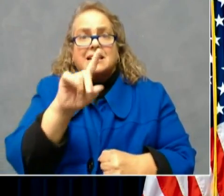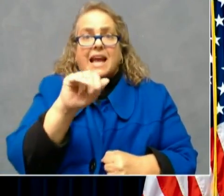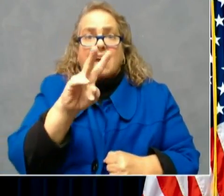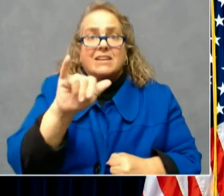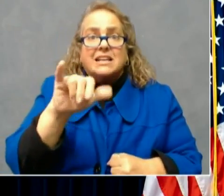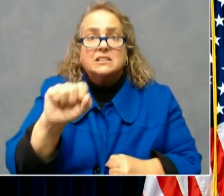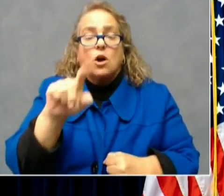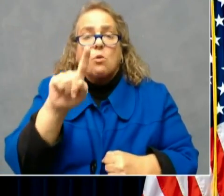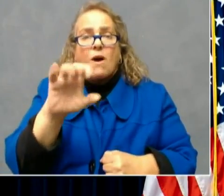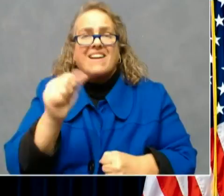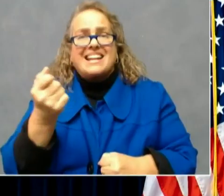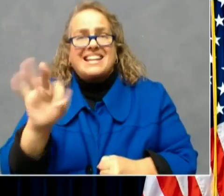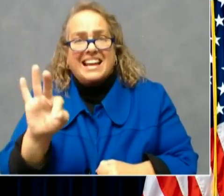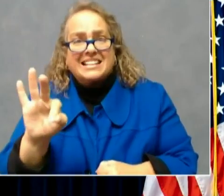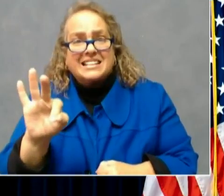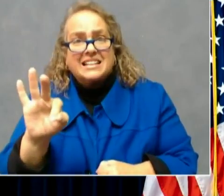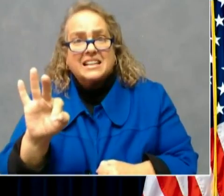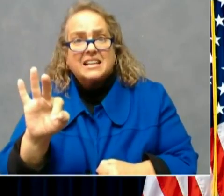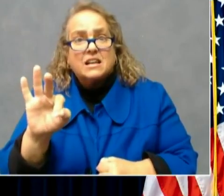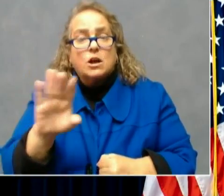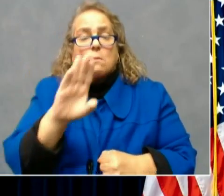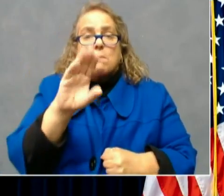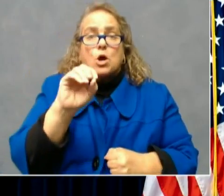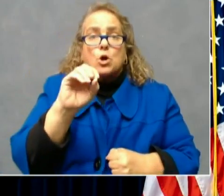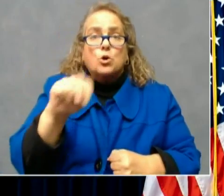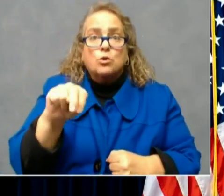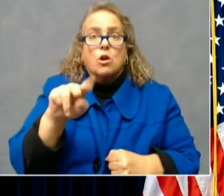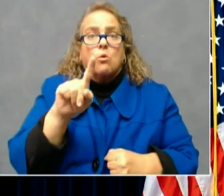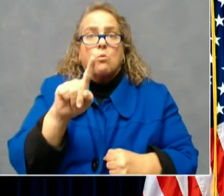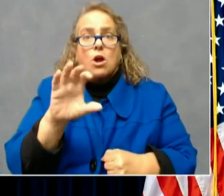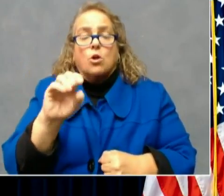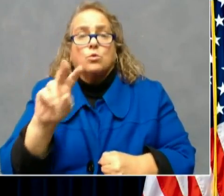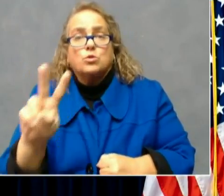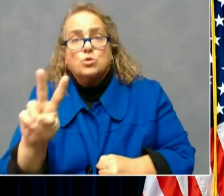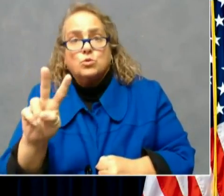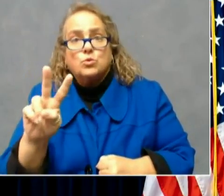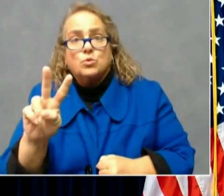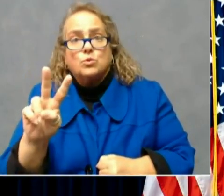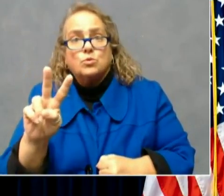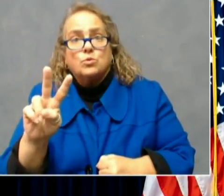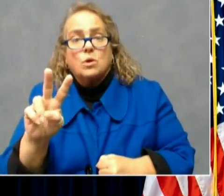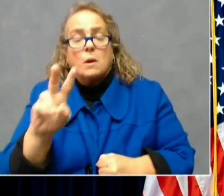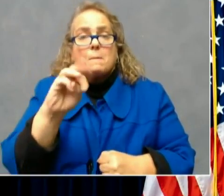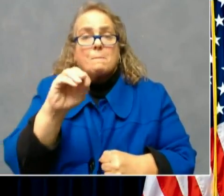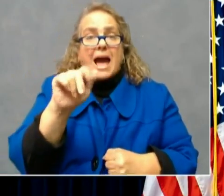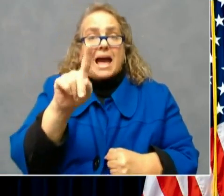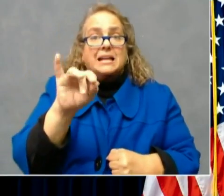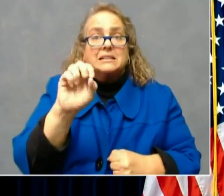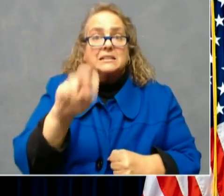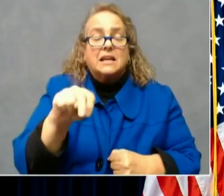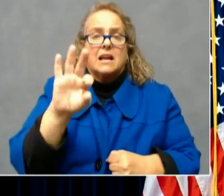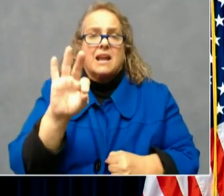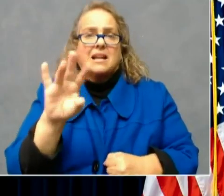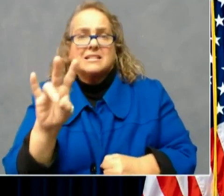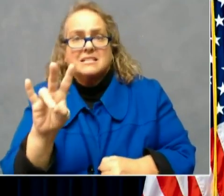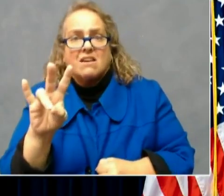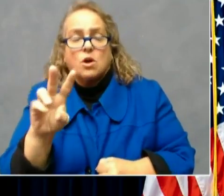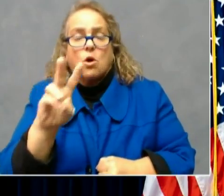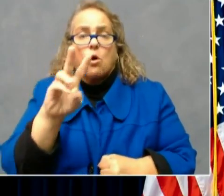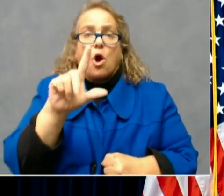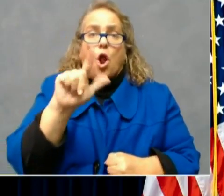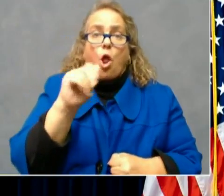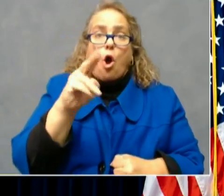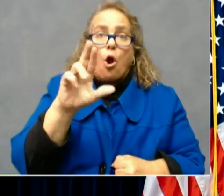119 cases. Boone, 102 cases. Madison, 97. Laurel,